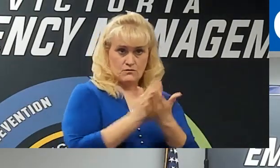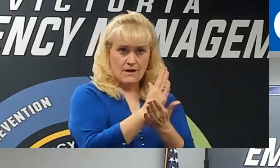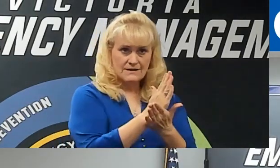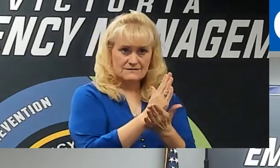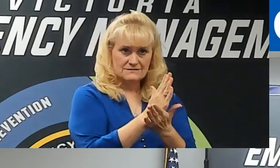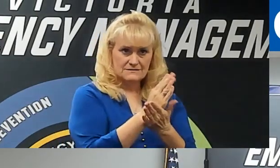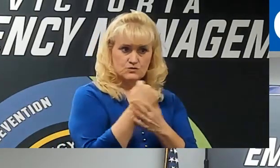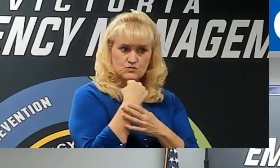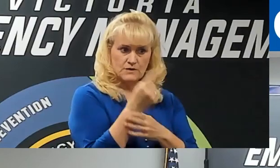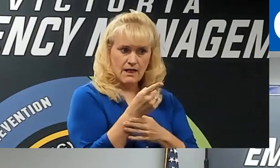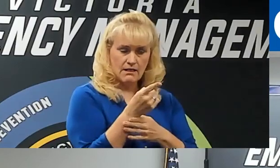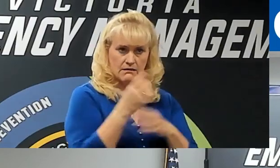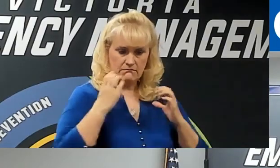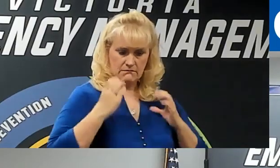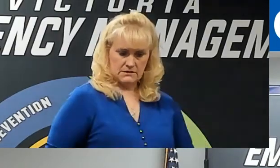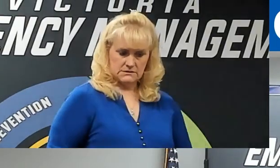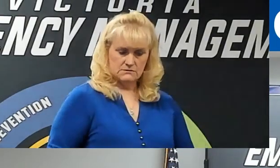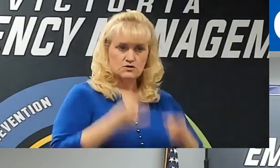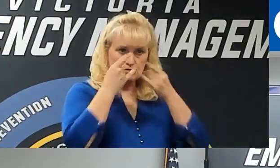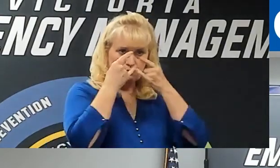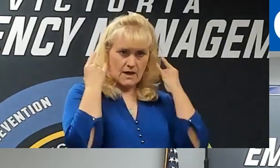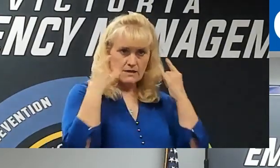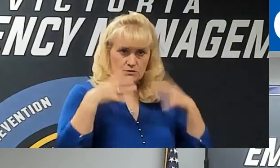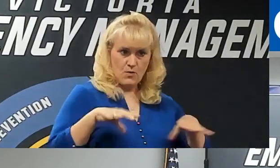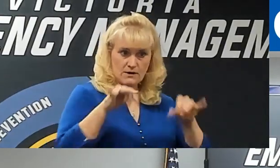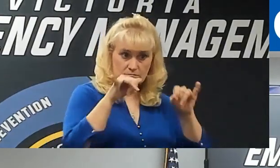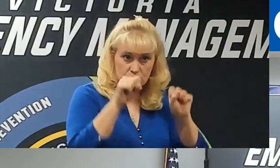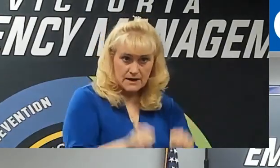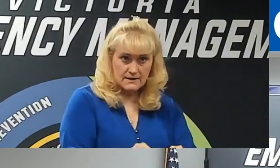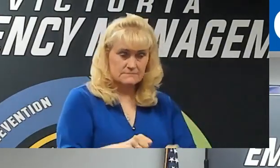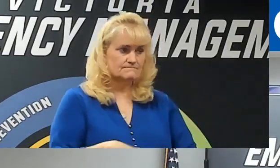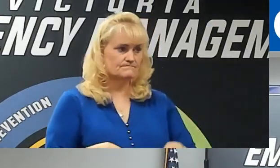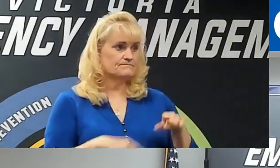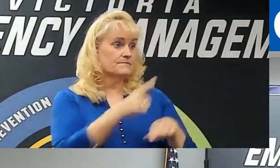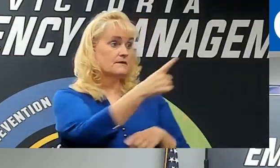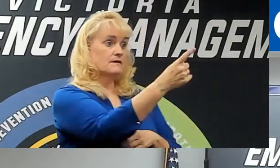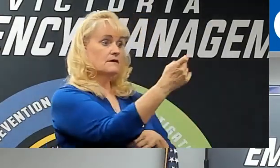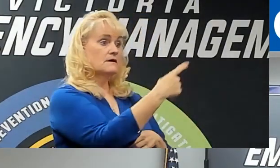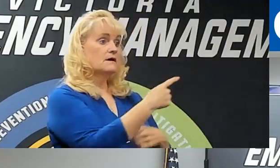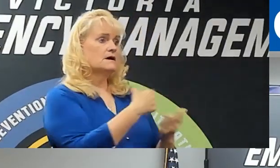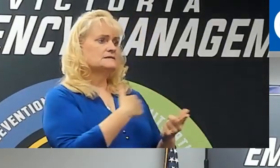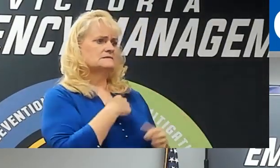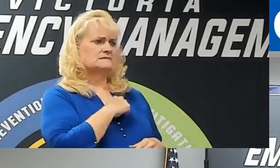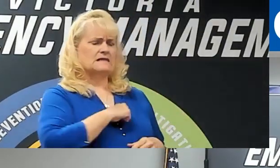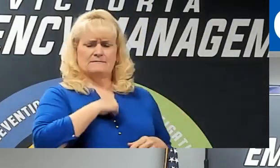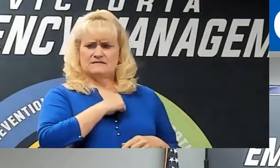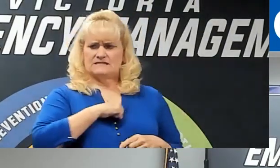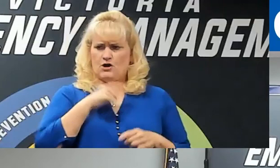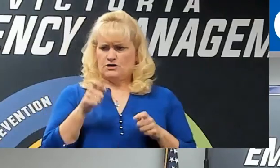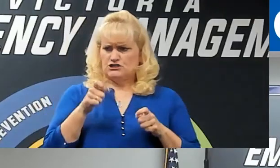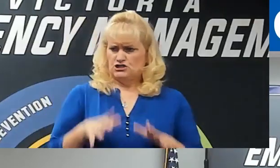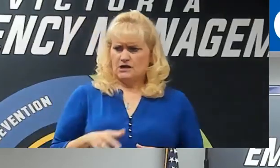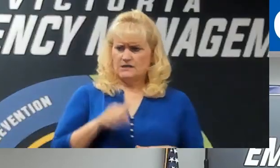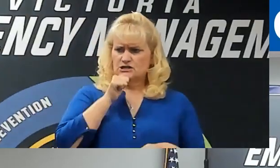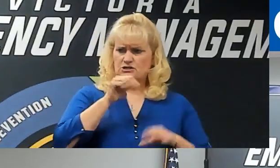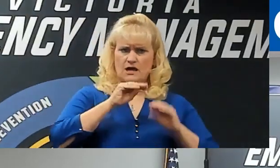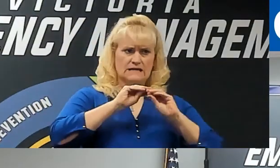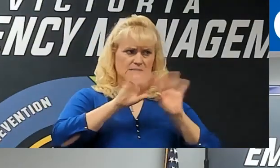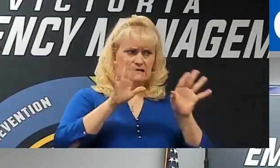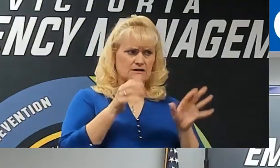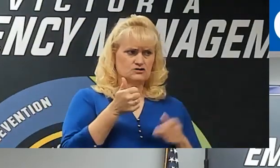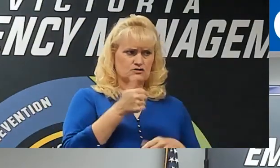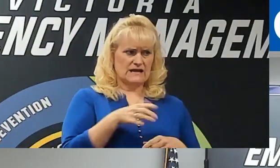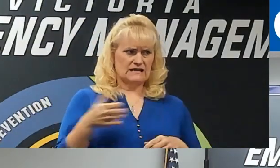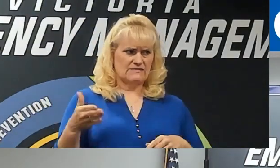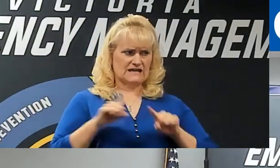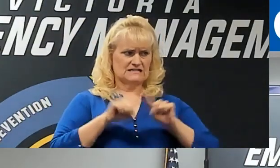their patrons wear masks. Kara, you had something. Judge Mayer, I'm sorry, I'm not clear. Is there anything different you're really announcing today,